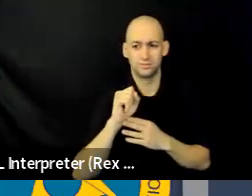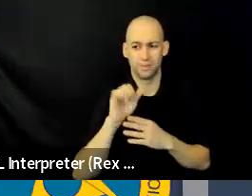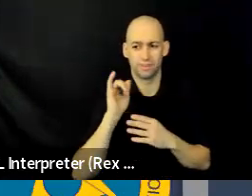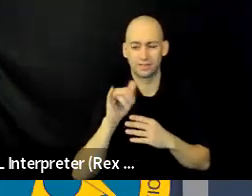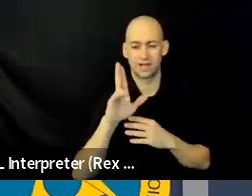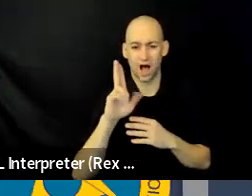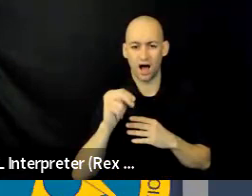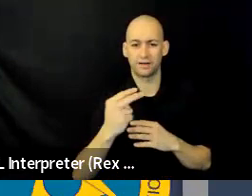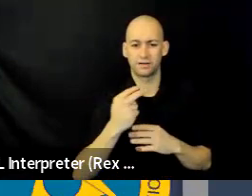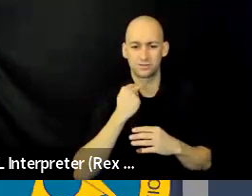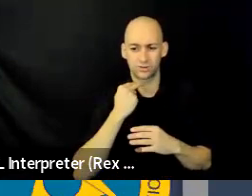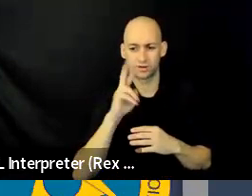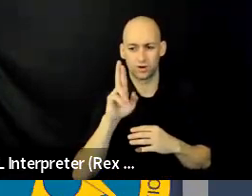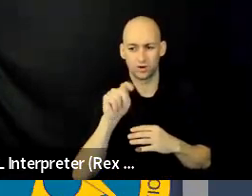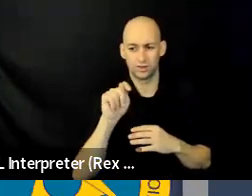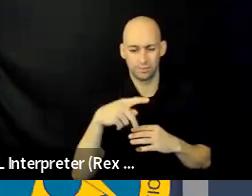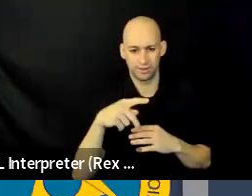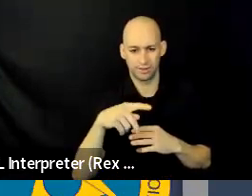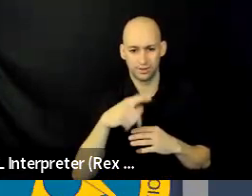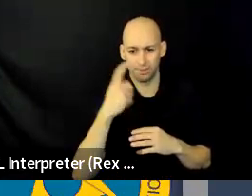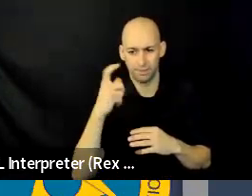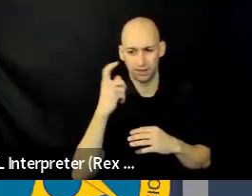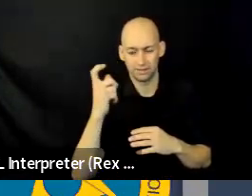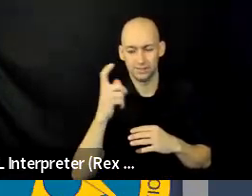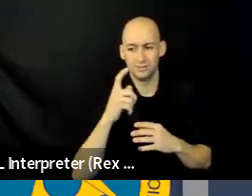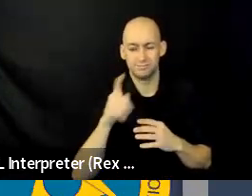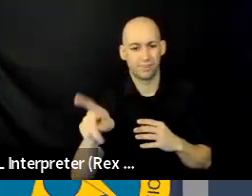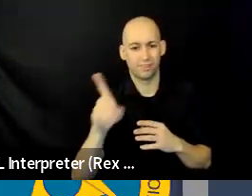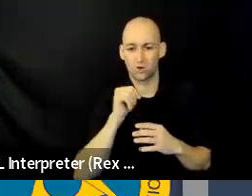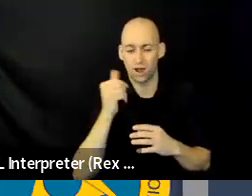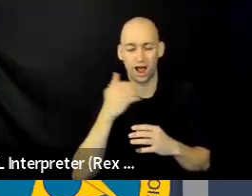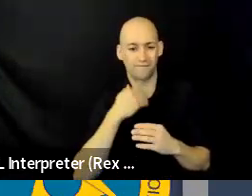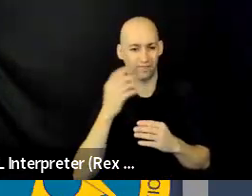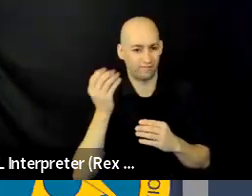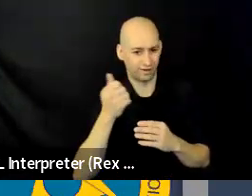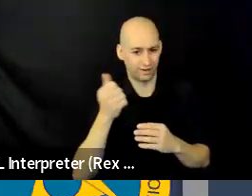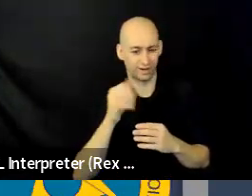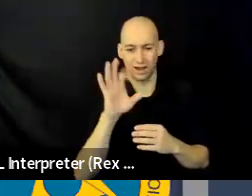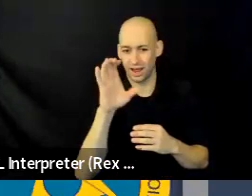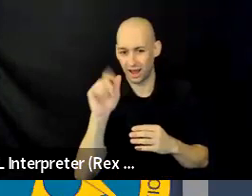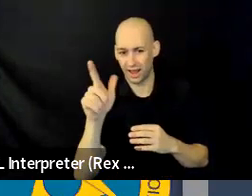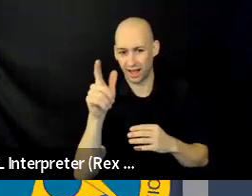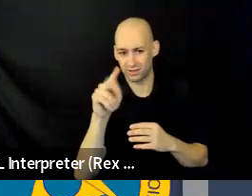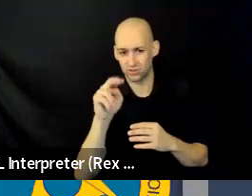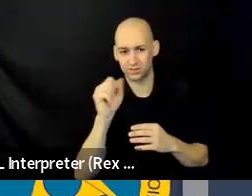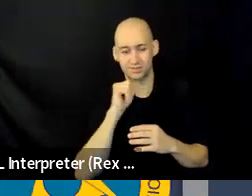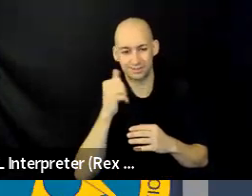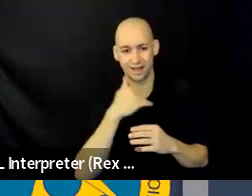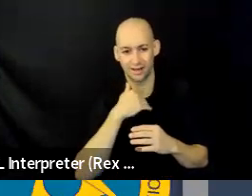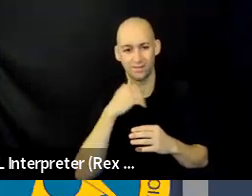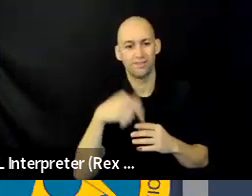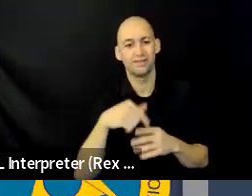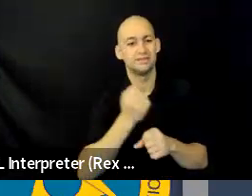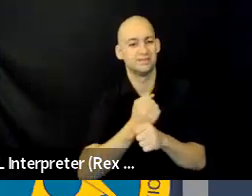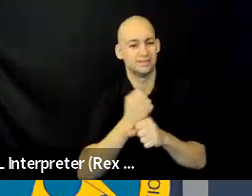unconstrained RTP, not in their constrained RTP, because they do not have the funding, and neither does Caltrans. And this is a safety project. We have an obligation